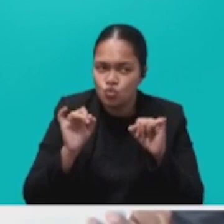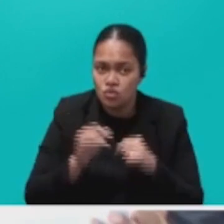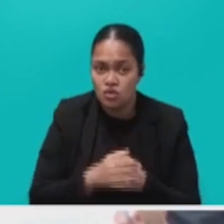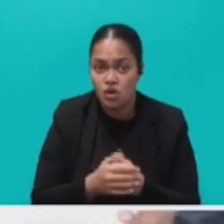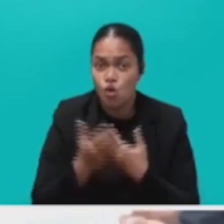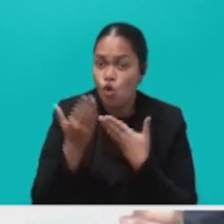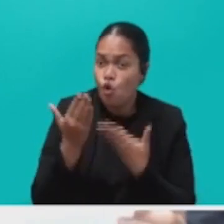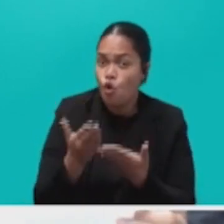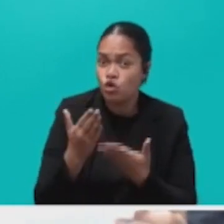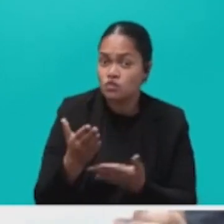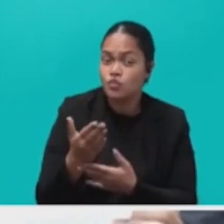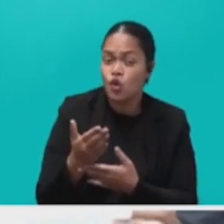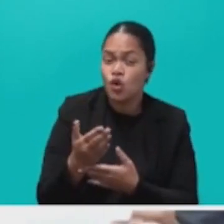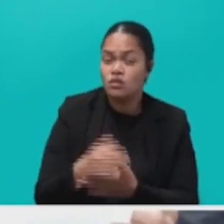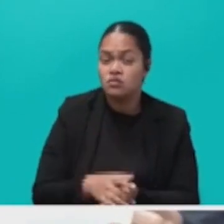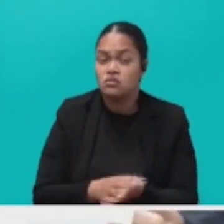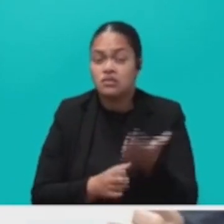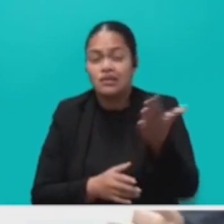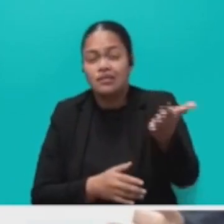Honourable